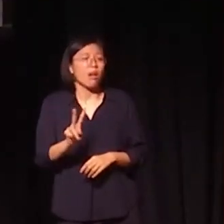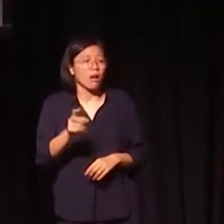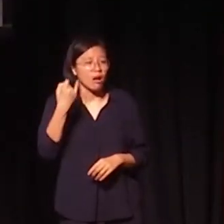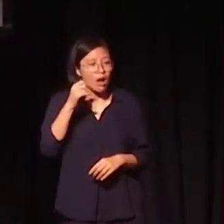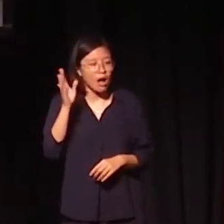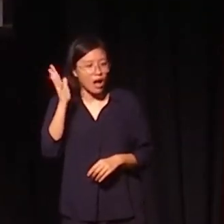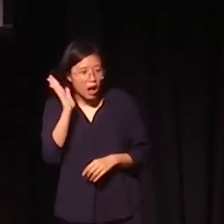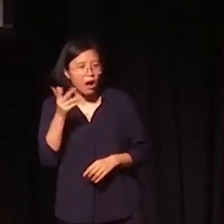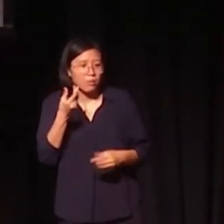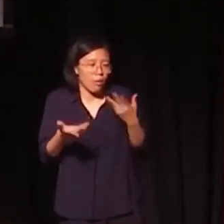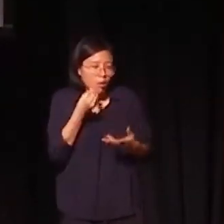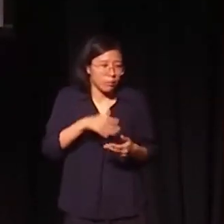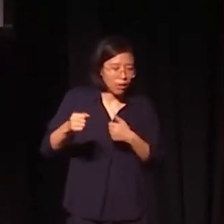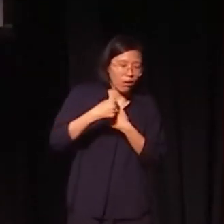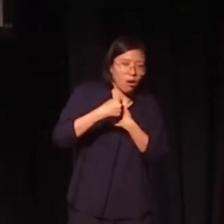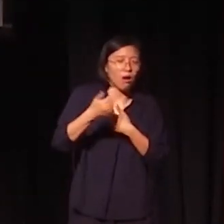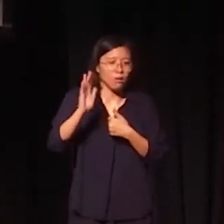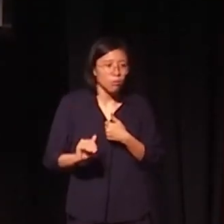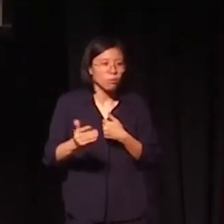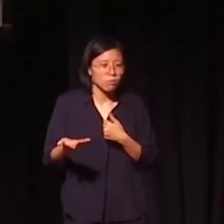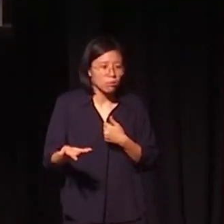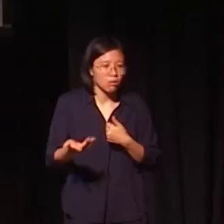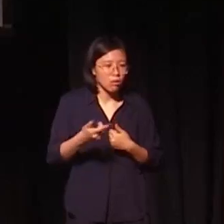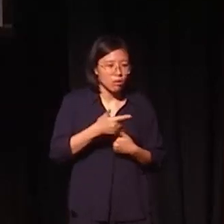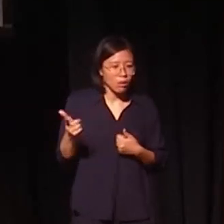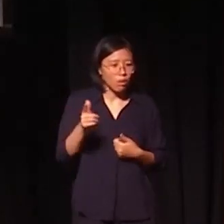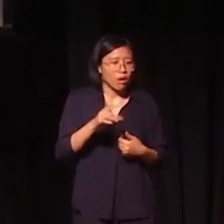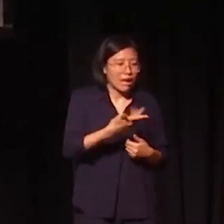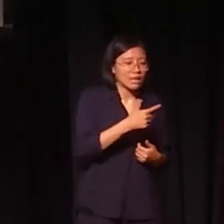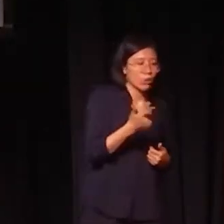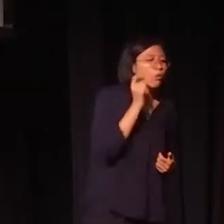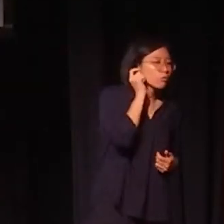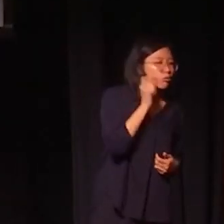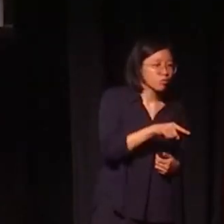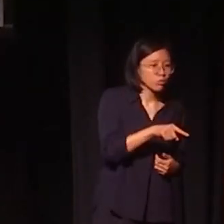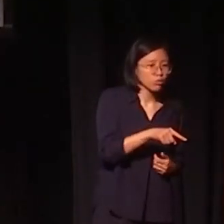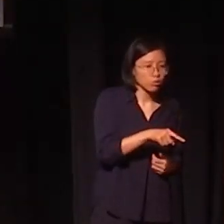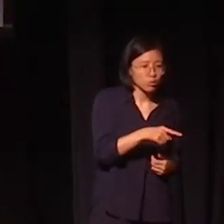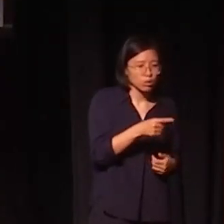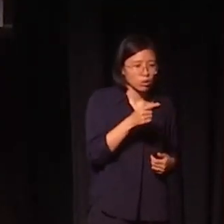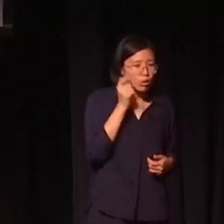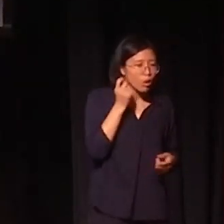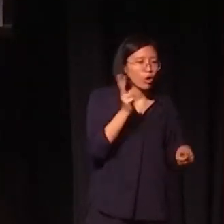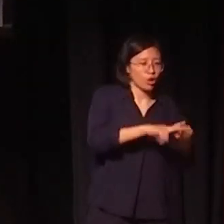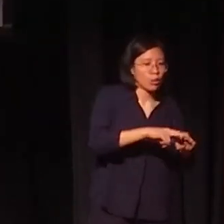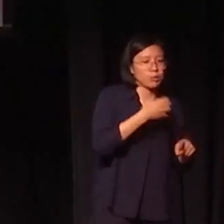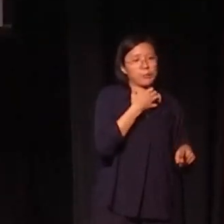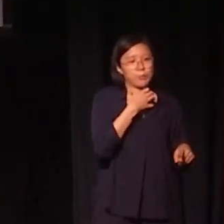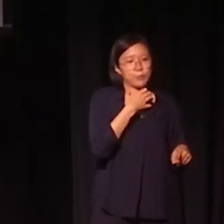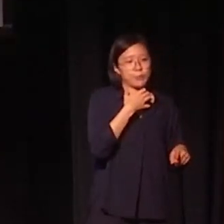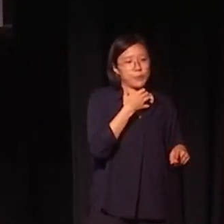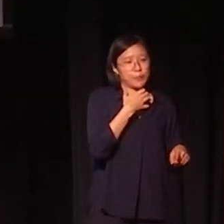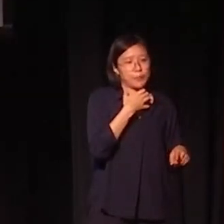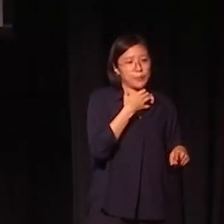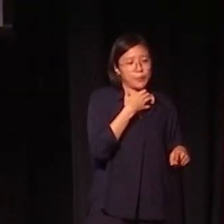for women, that's been the focus of our research. And so women who experience domestic abuse are often in a vulnerable situation, and then deaf women who are